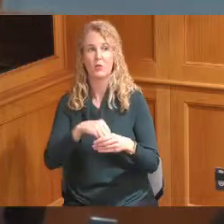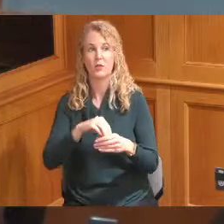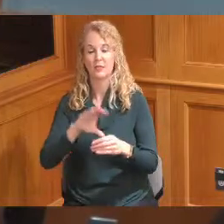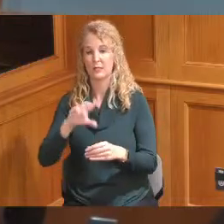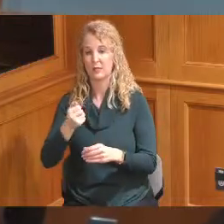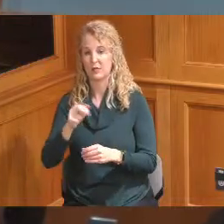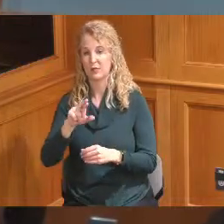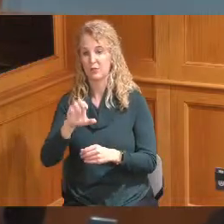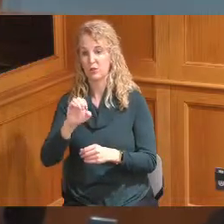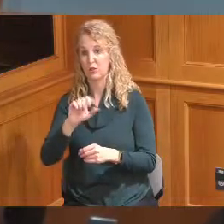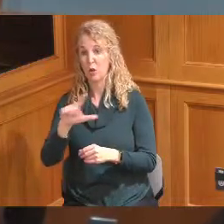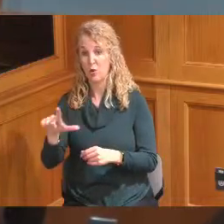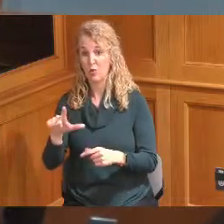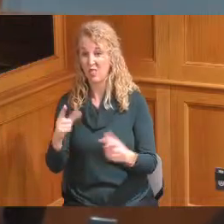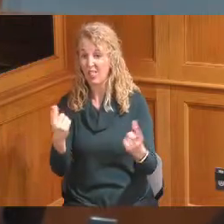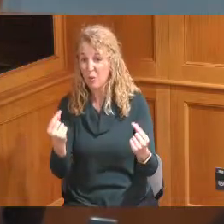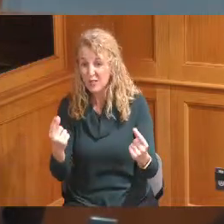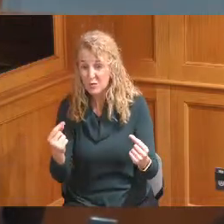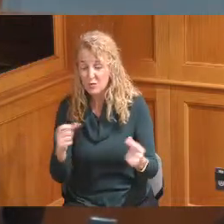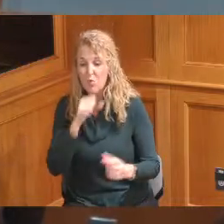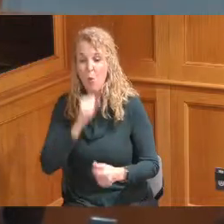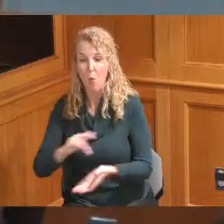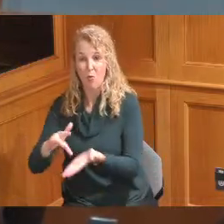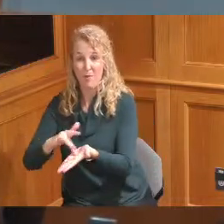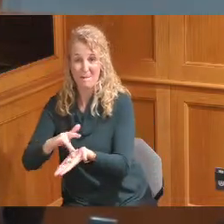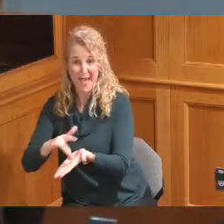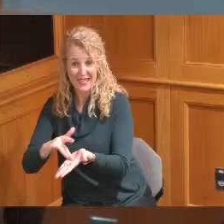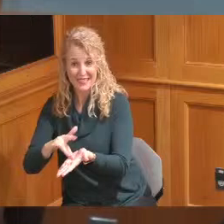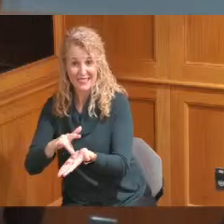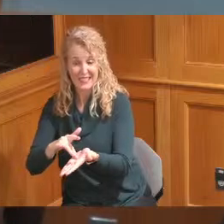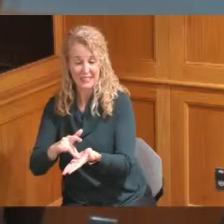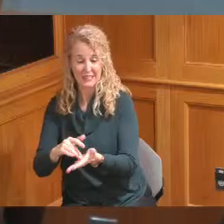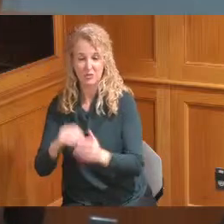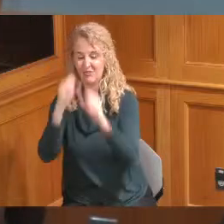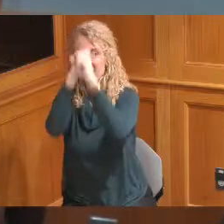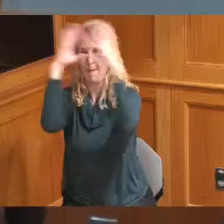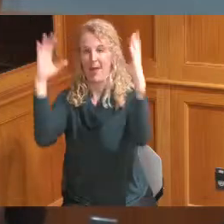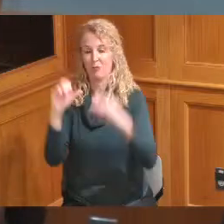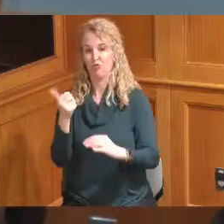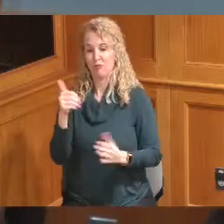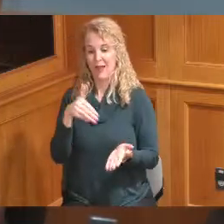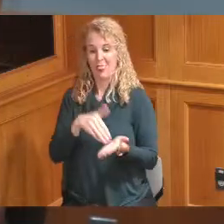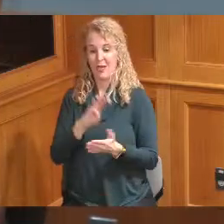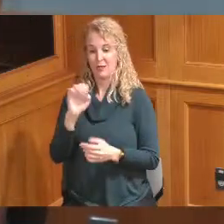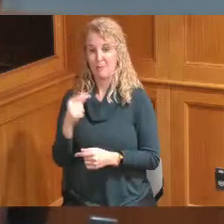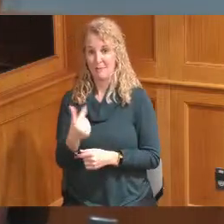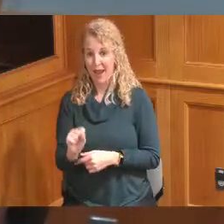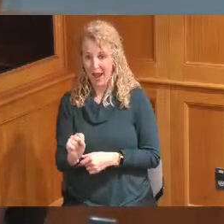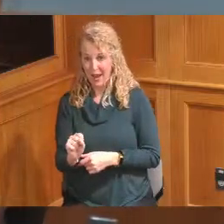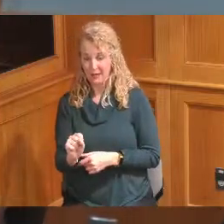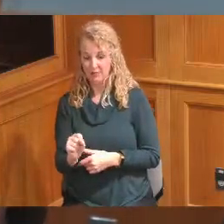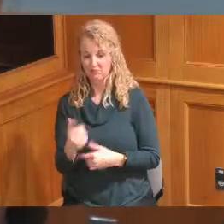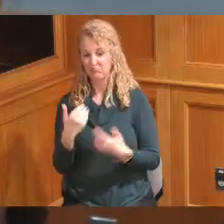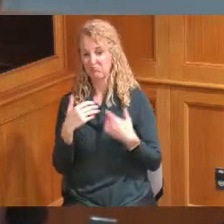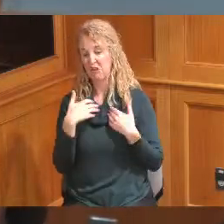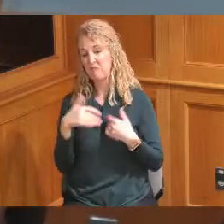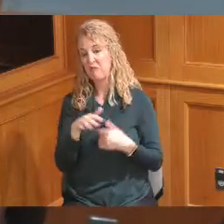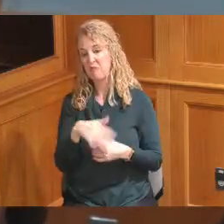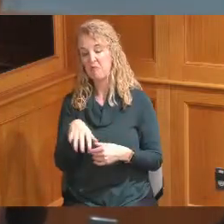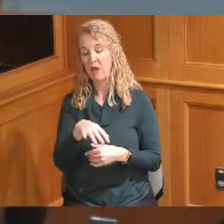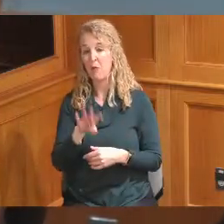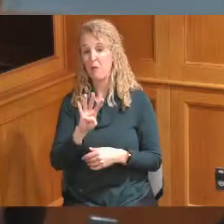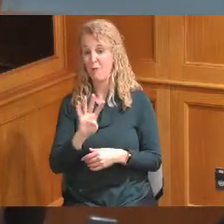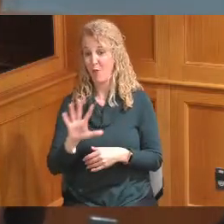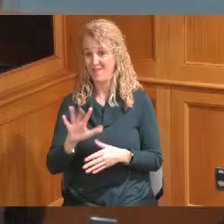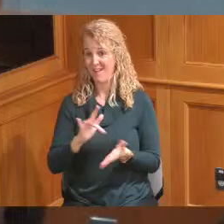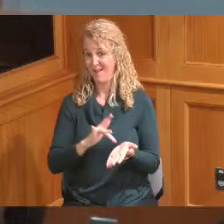it dissolves medication. So if you think about 10,000 bags, those bags hold about 45 pills. So that's